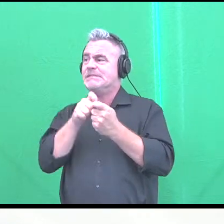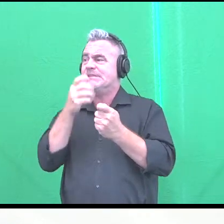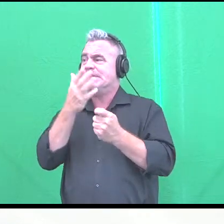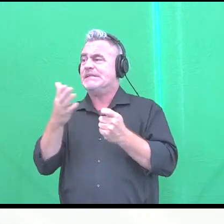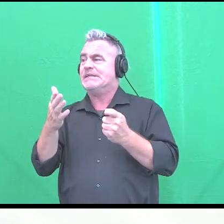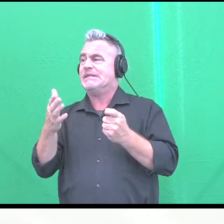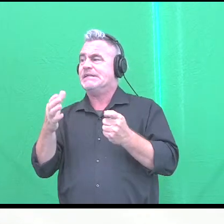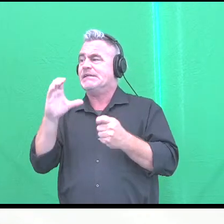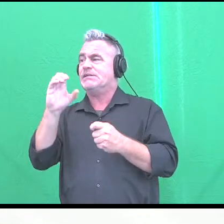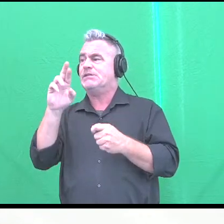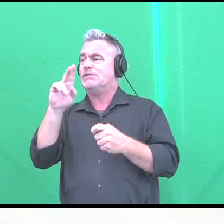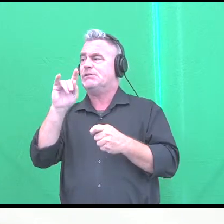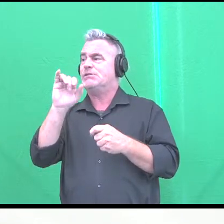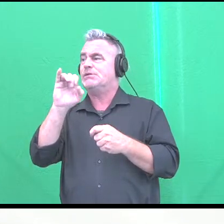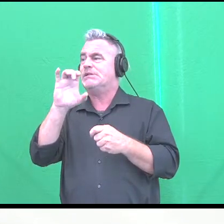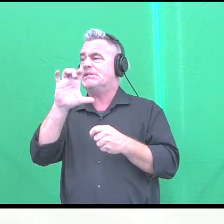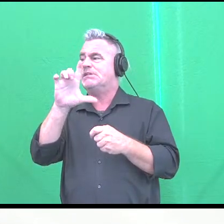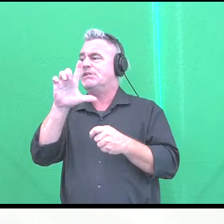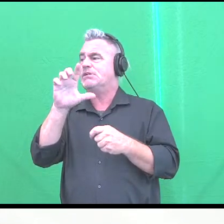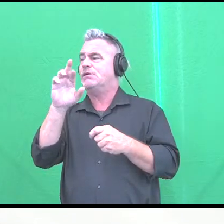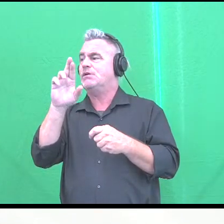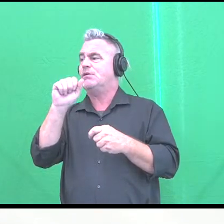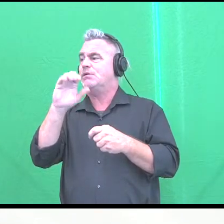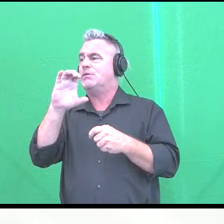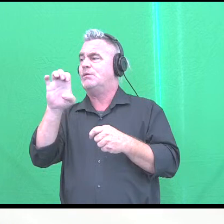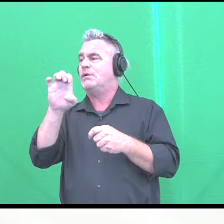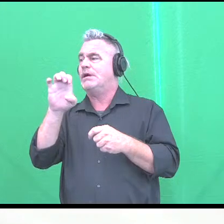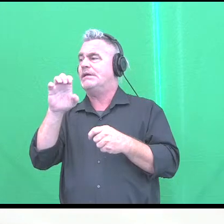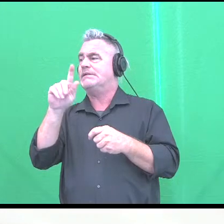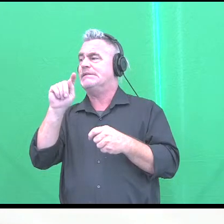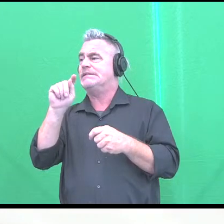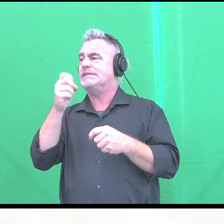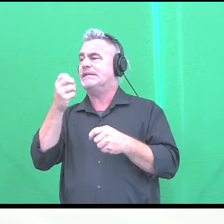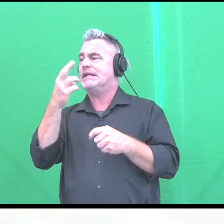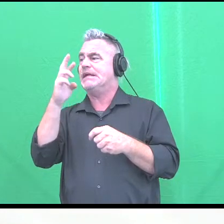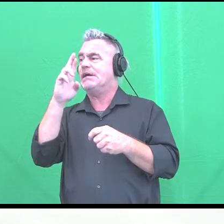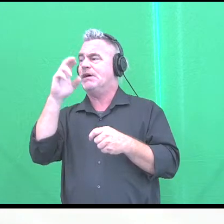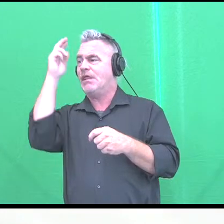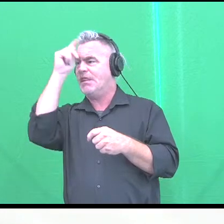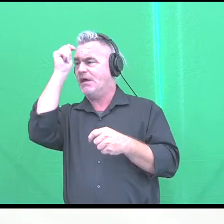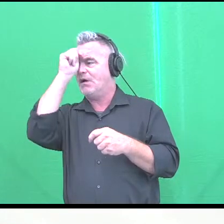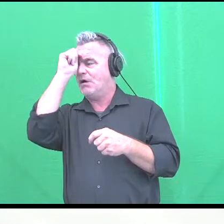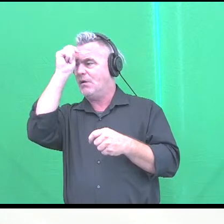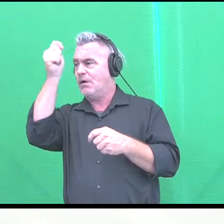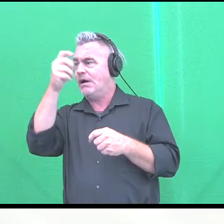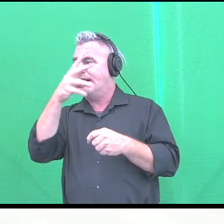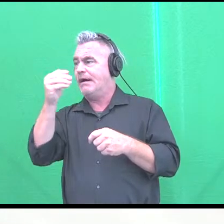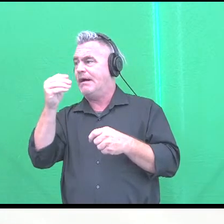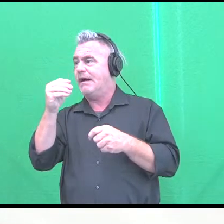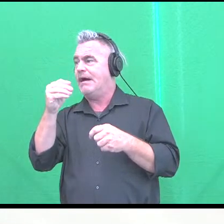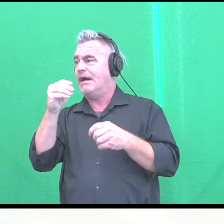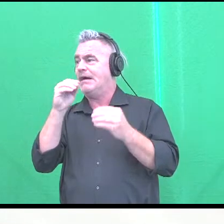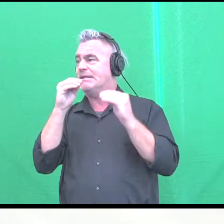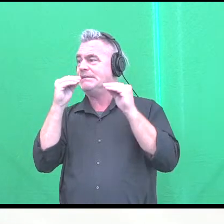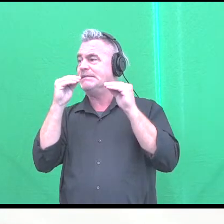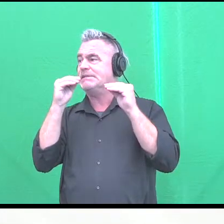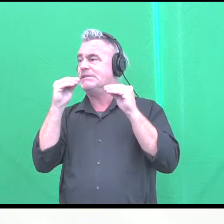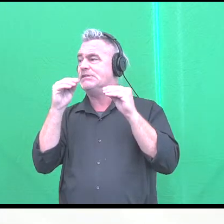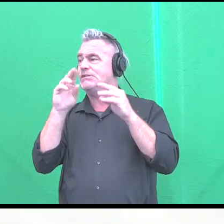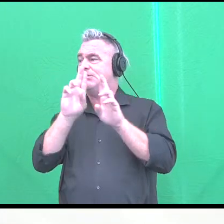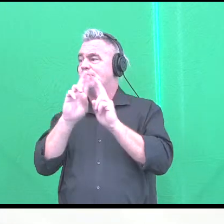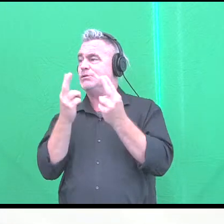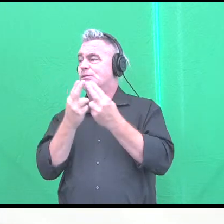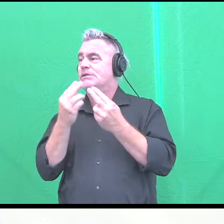race theory being one, and the power of the teachers' unions at this point. So that's really all I had to say. Thank you so